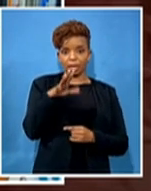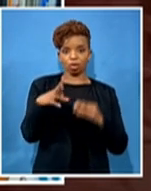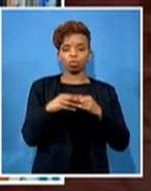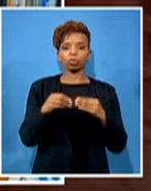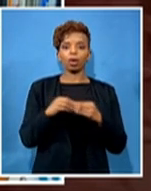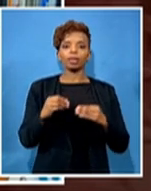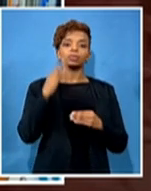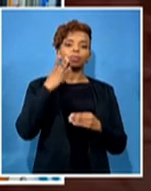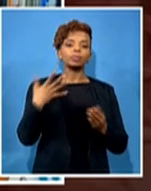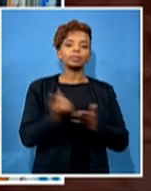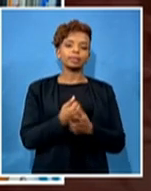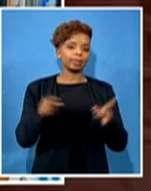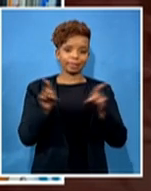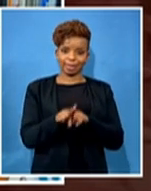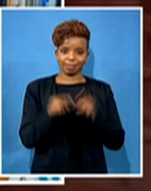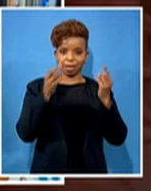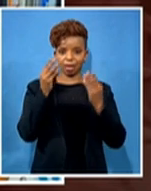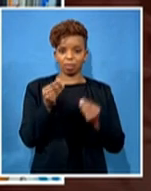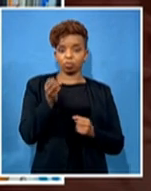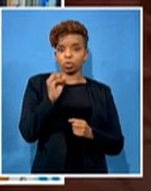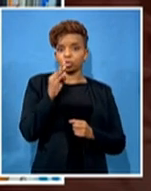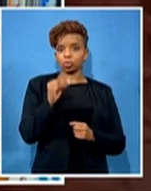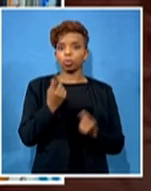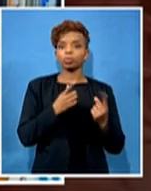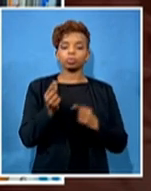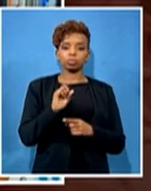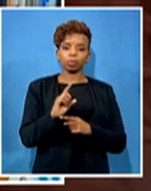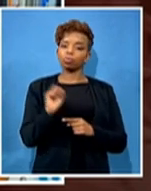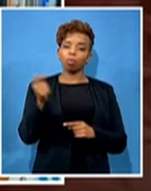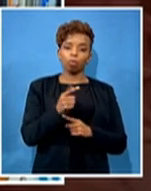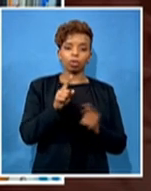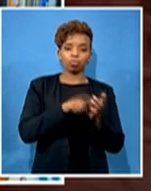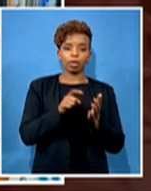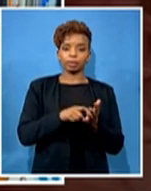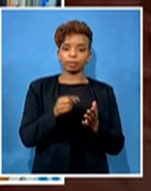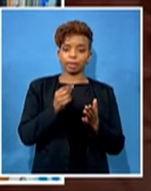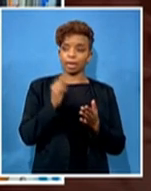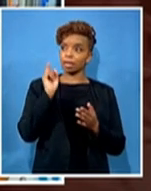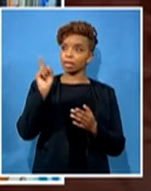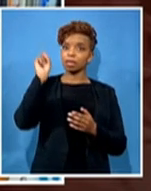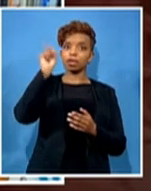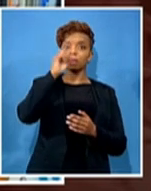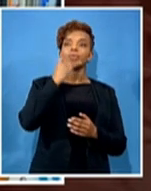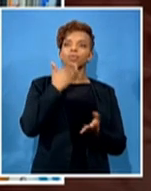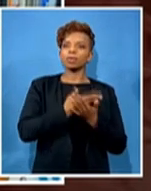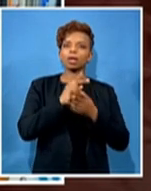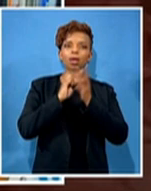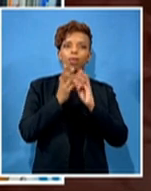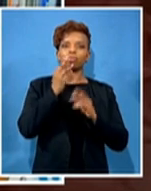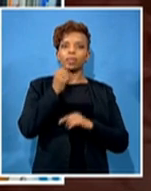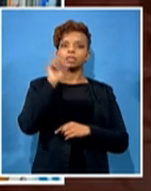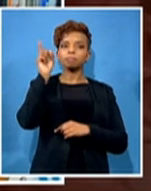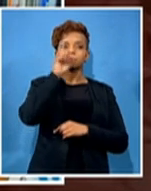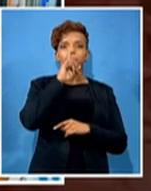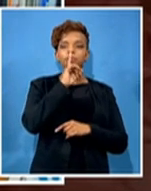our credit lines that we possibly can and keeping the interest rate as low as possible. Because right now, if we